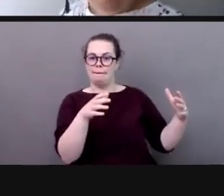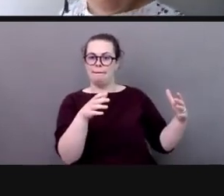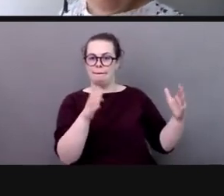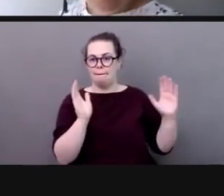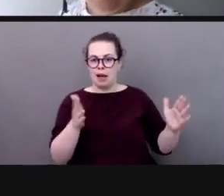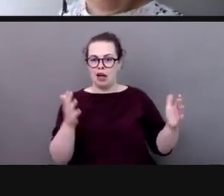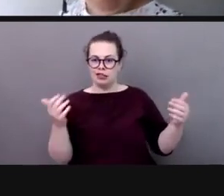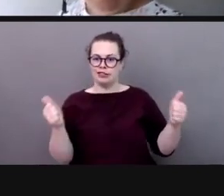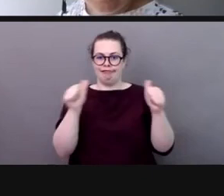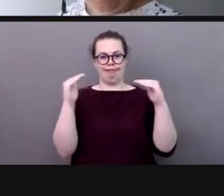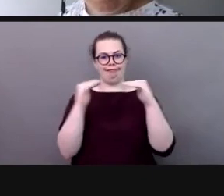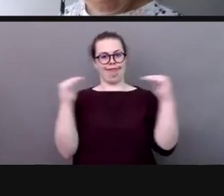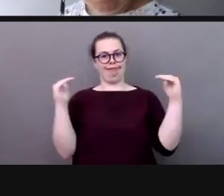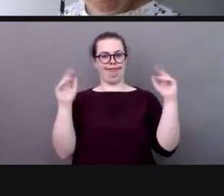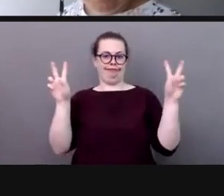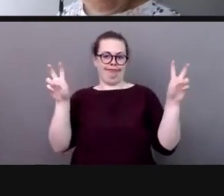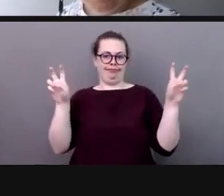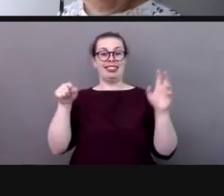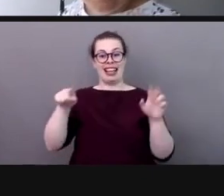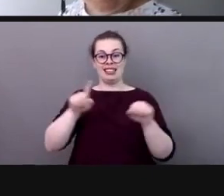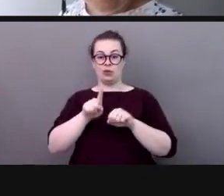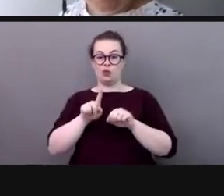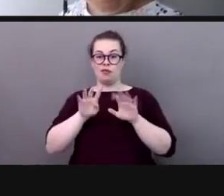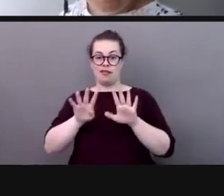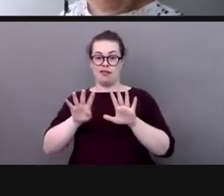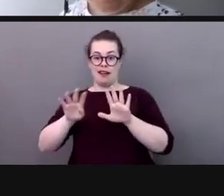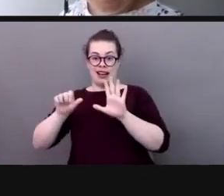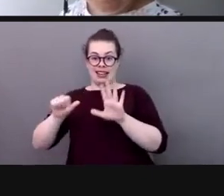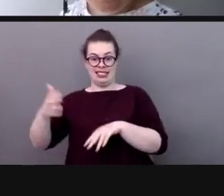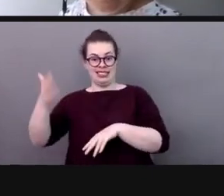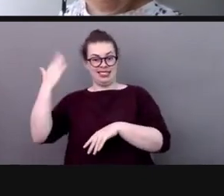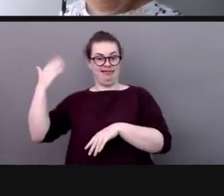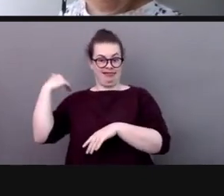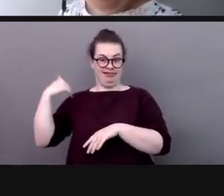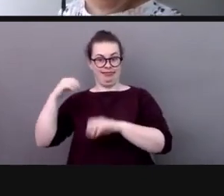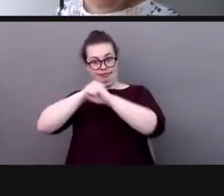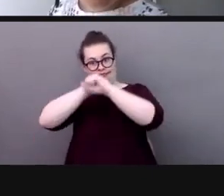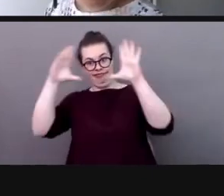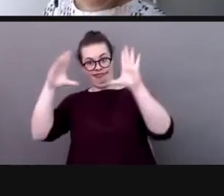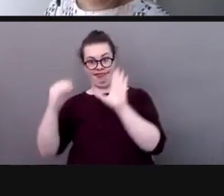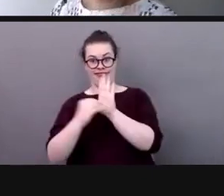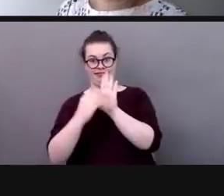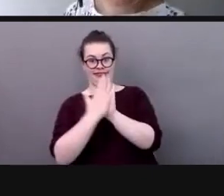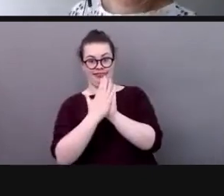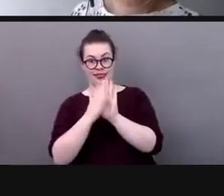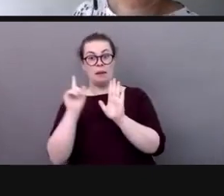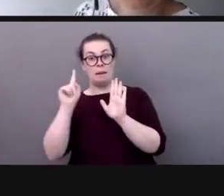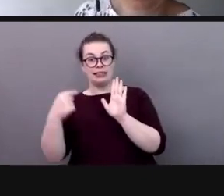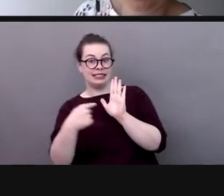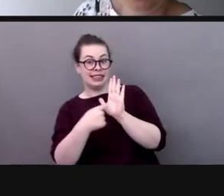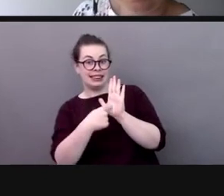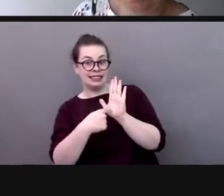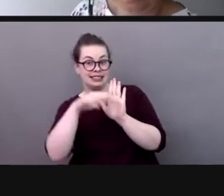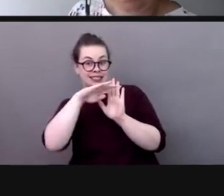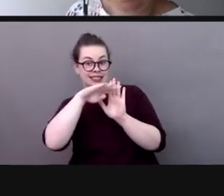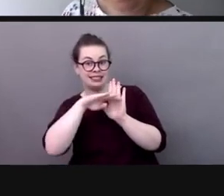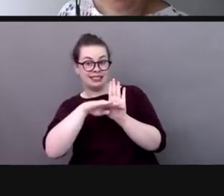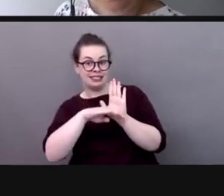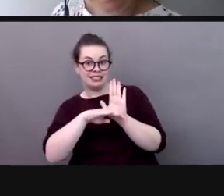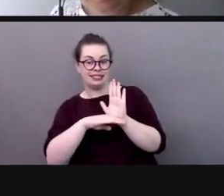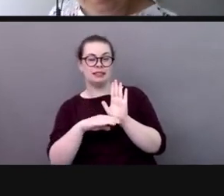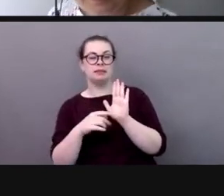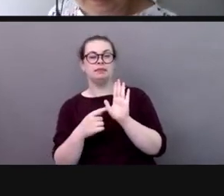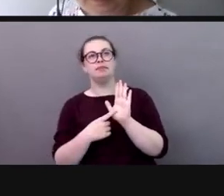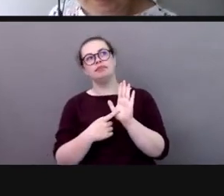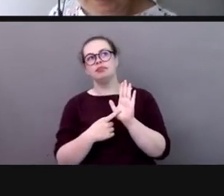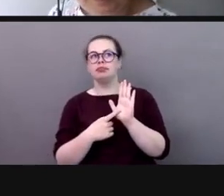counterparts. That's the initial idea behind. But this regulation is